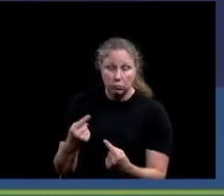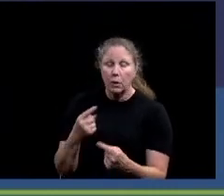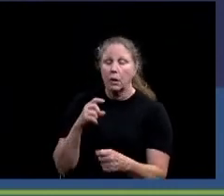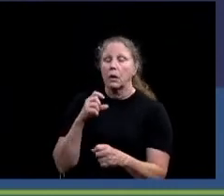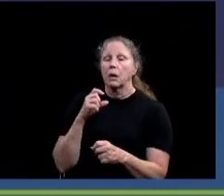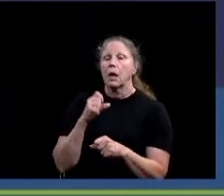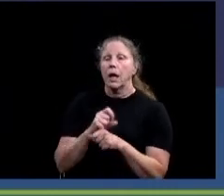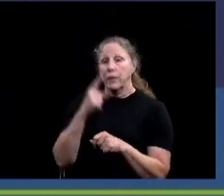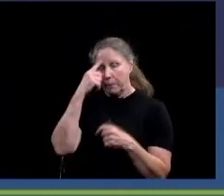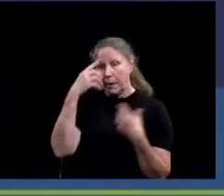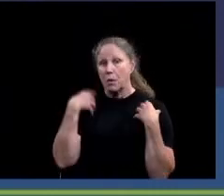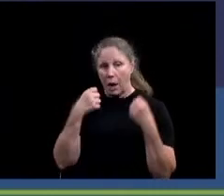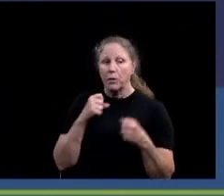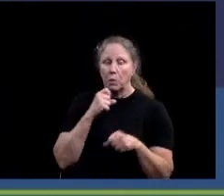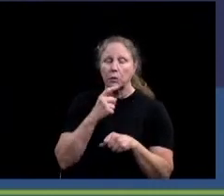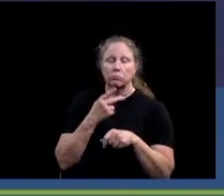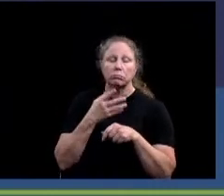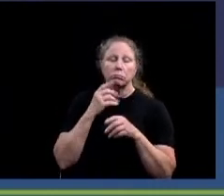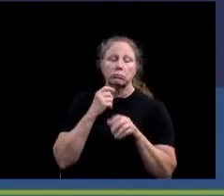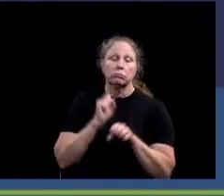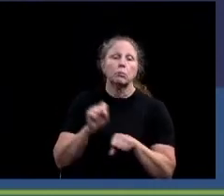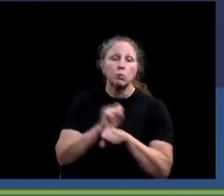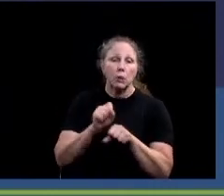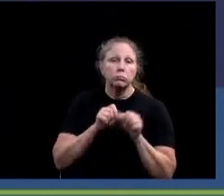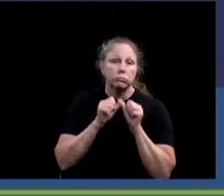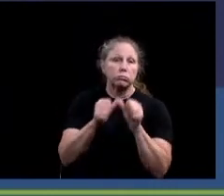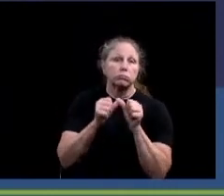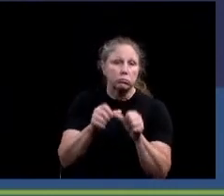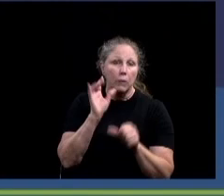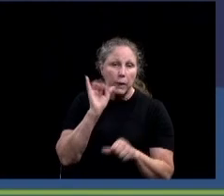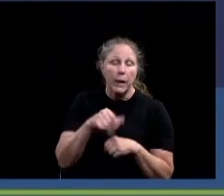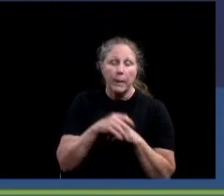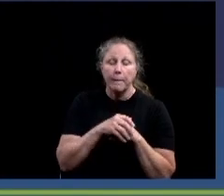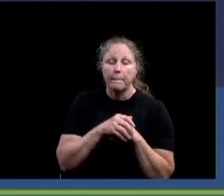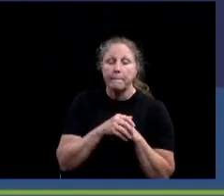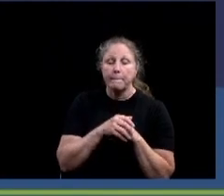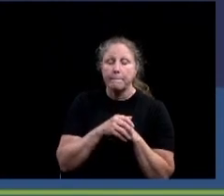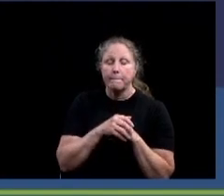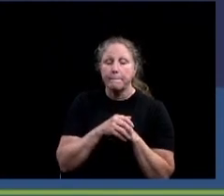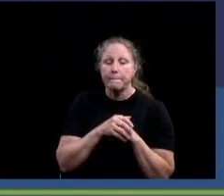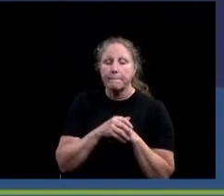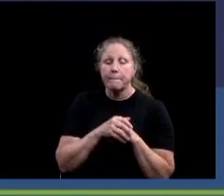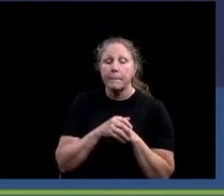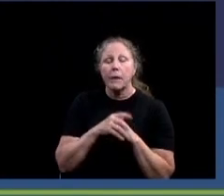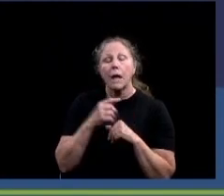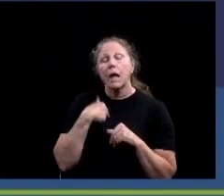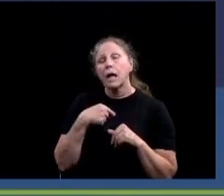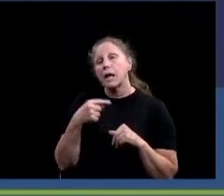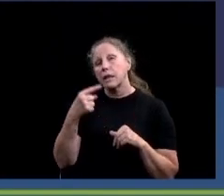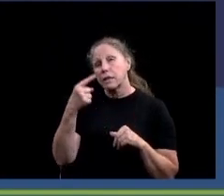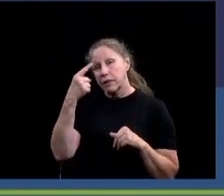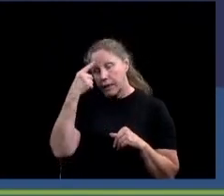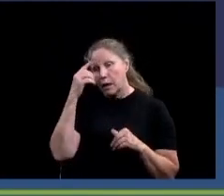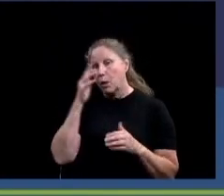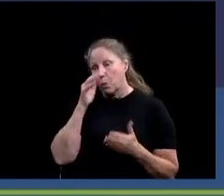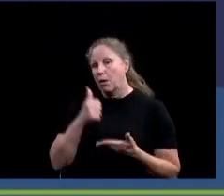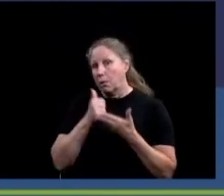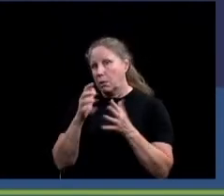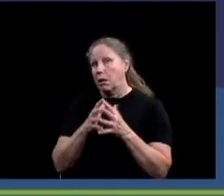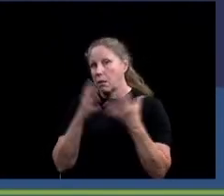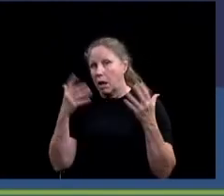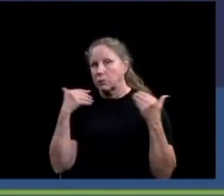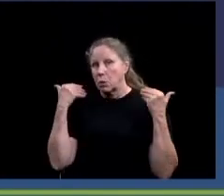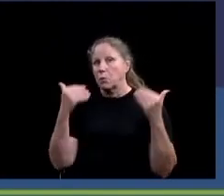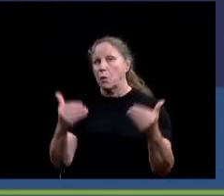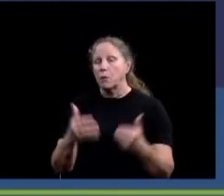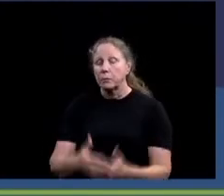could be very productive in moving ourselves forward as a community. Thank you, sir.